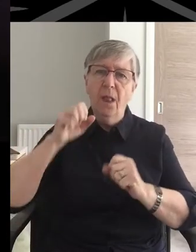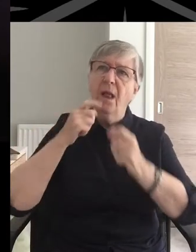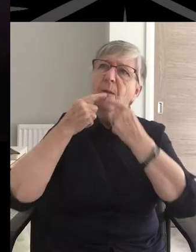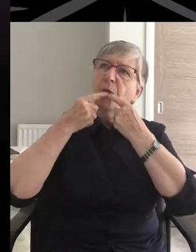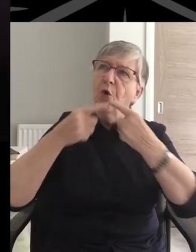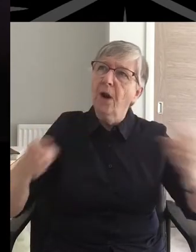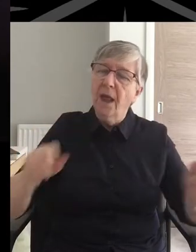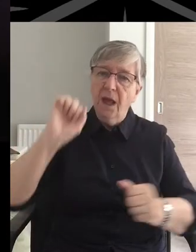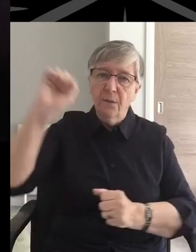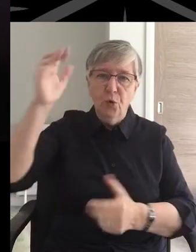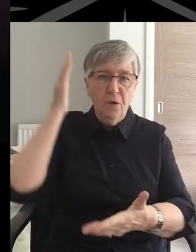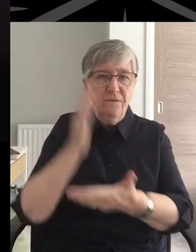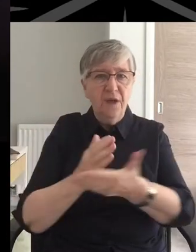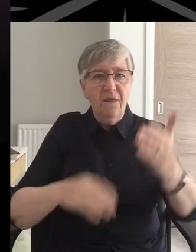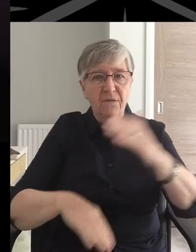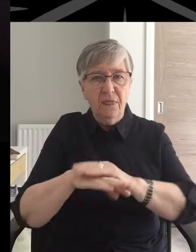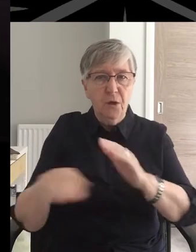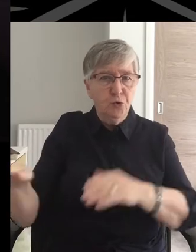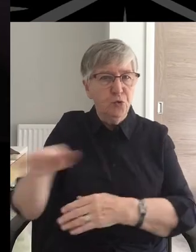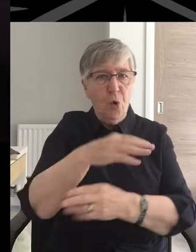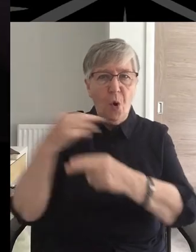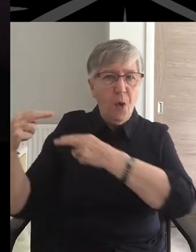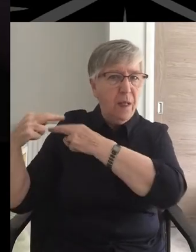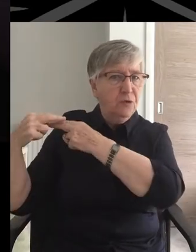your faithfulness to all generations.